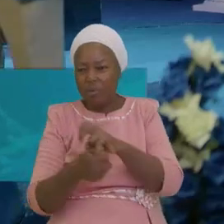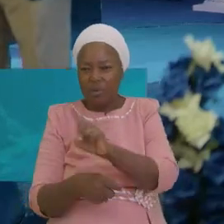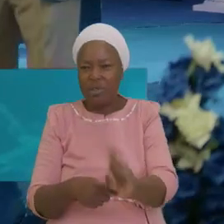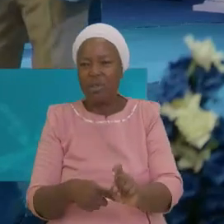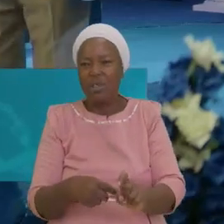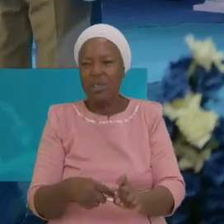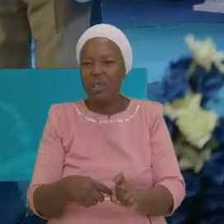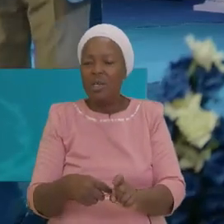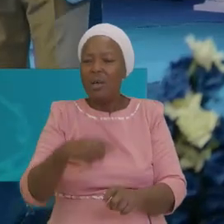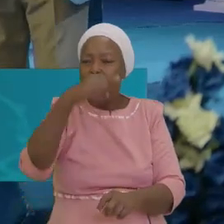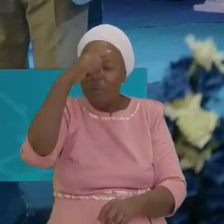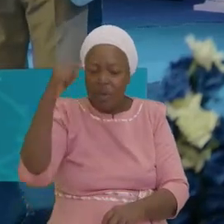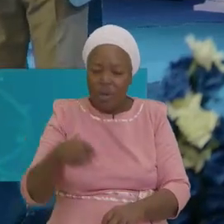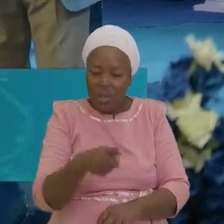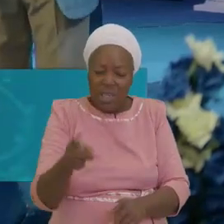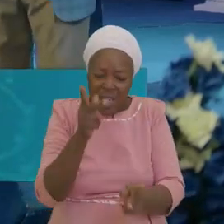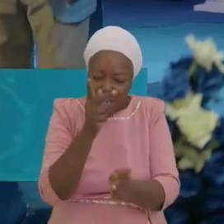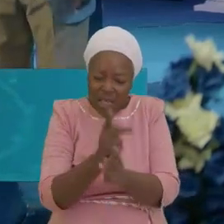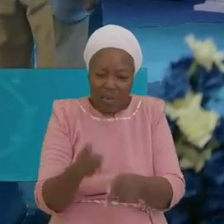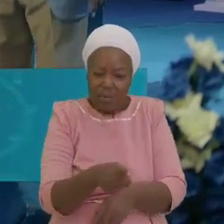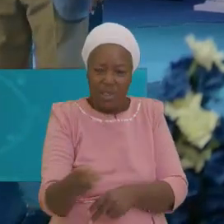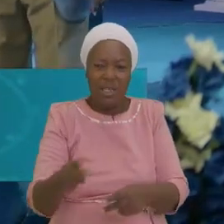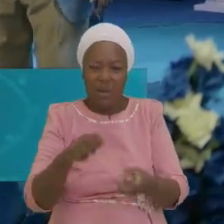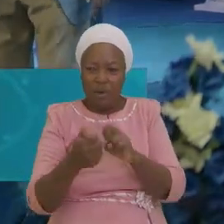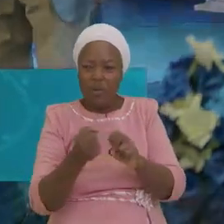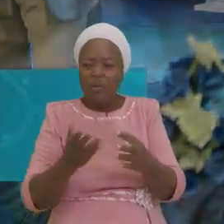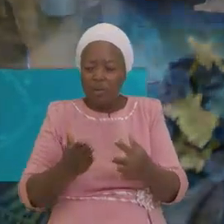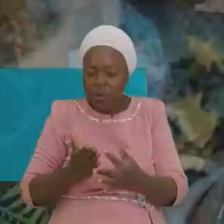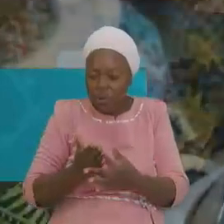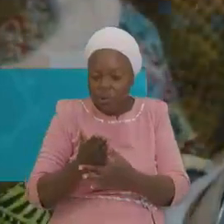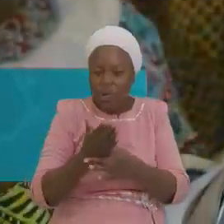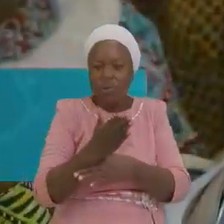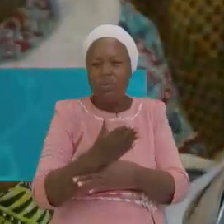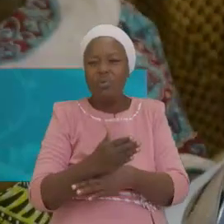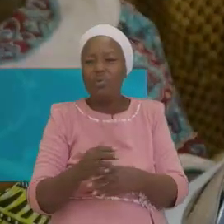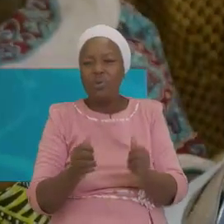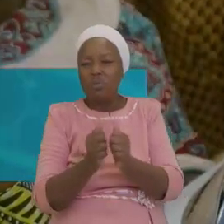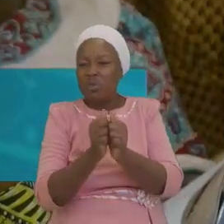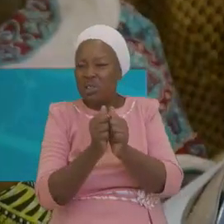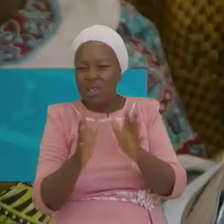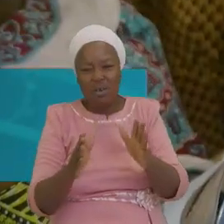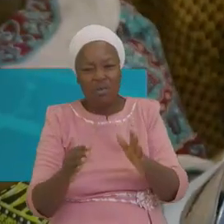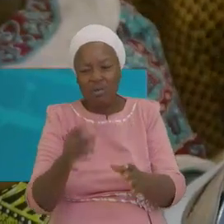Because they keep their problem through faithlessness.